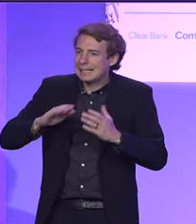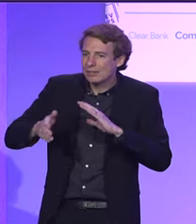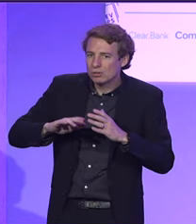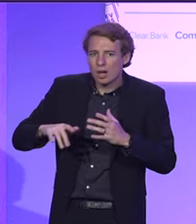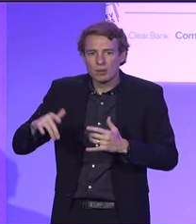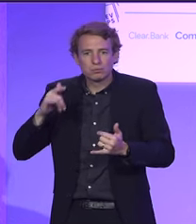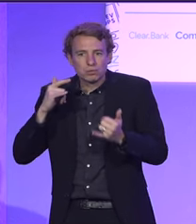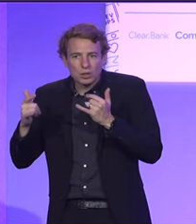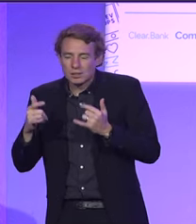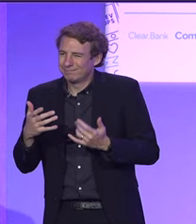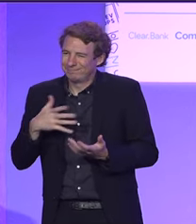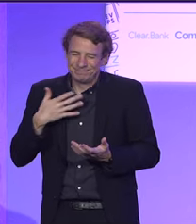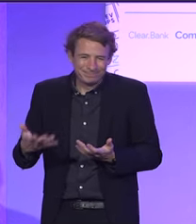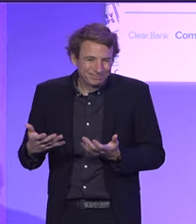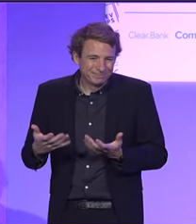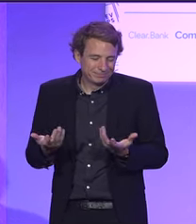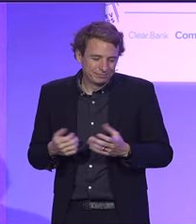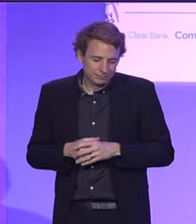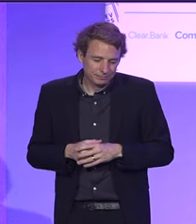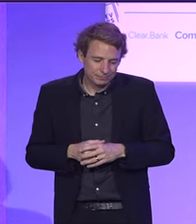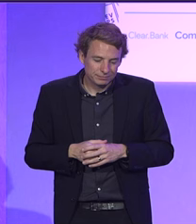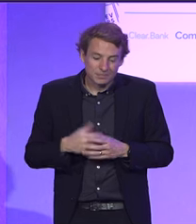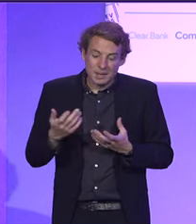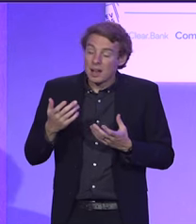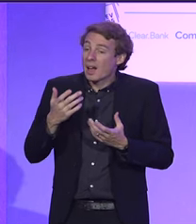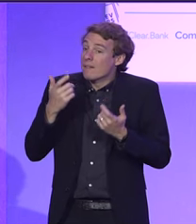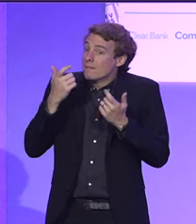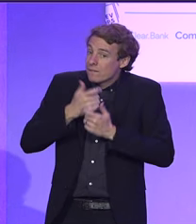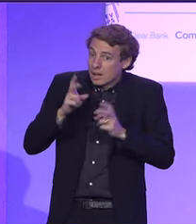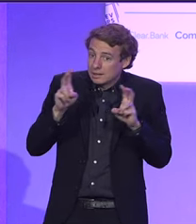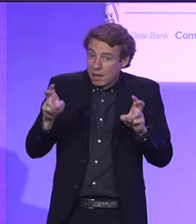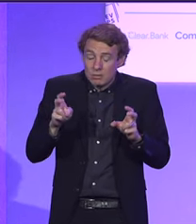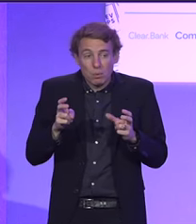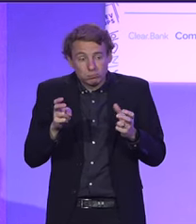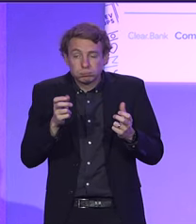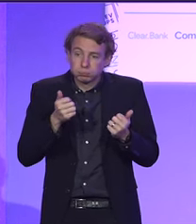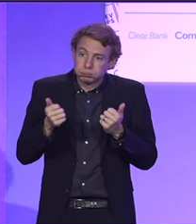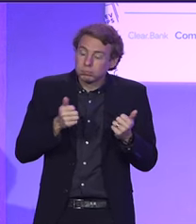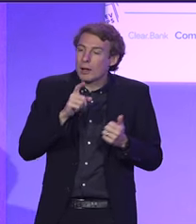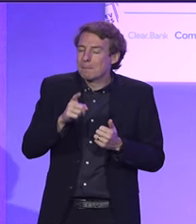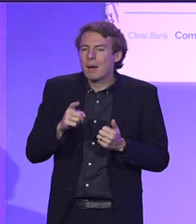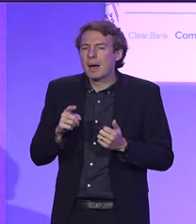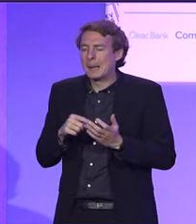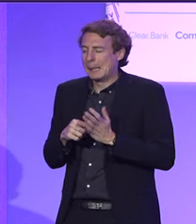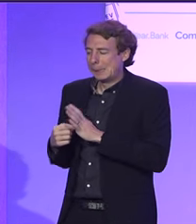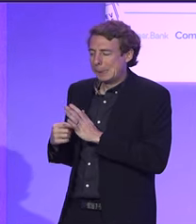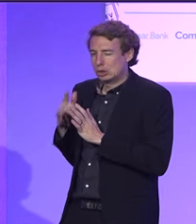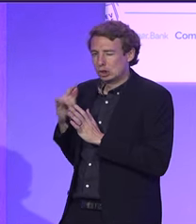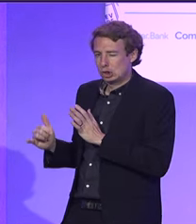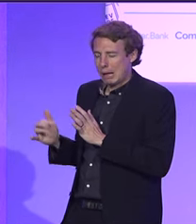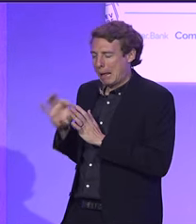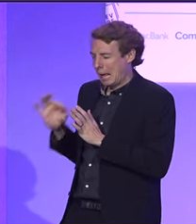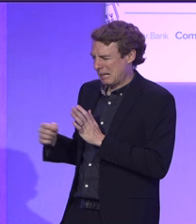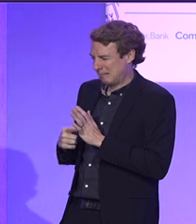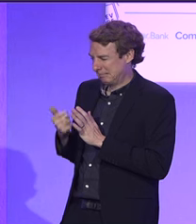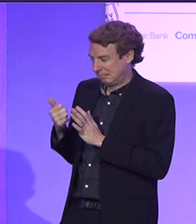anymore. If you're unsure, I mean, a funny title does go down well, but maybe sanity check it with someone, and maybe sanity check it with someone that